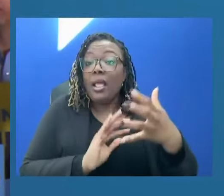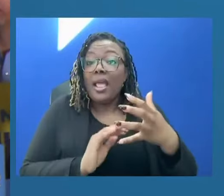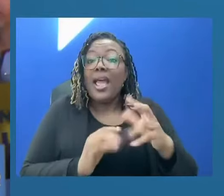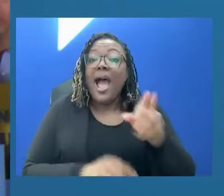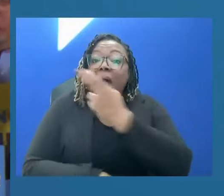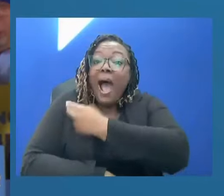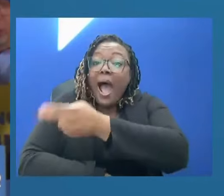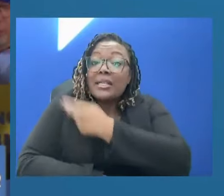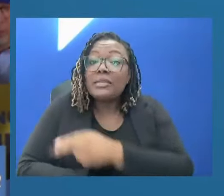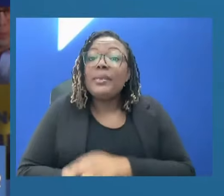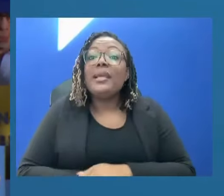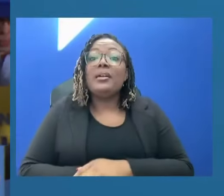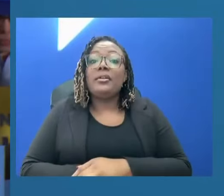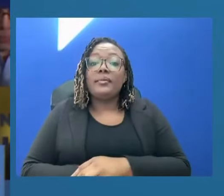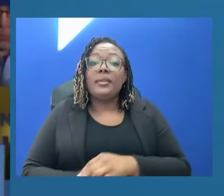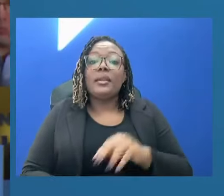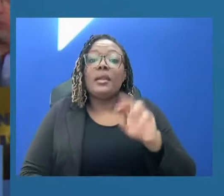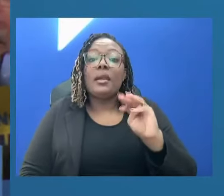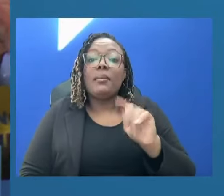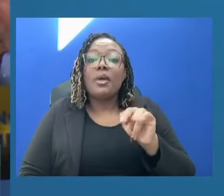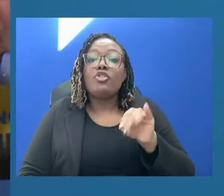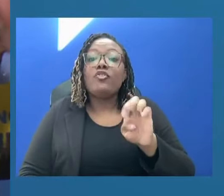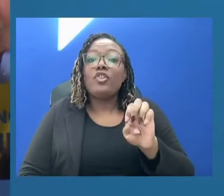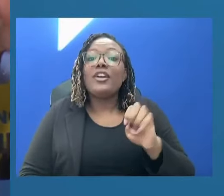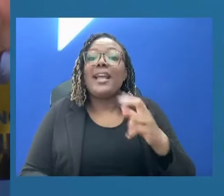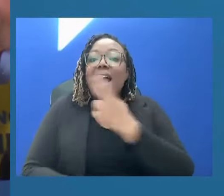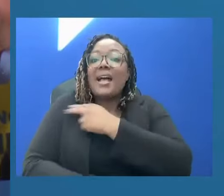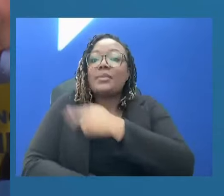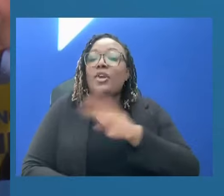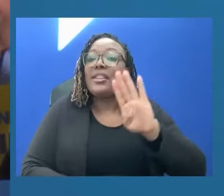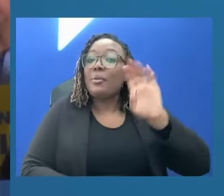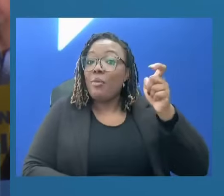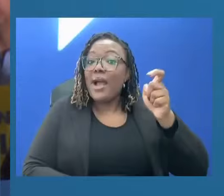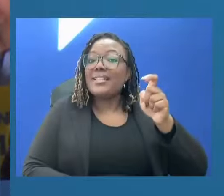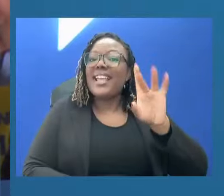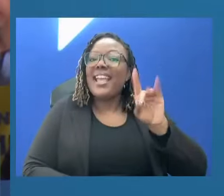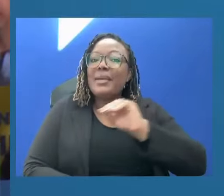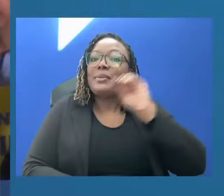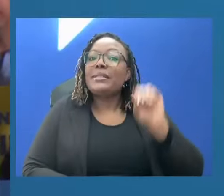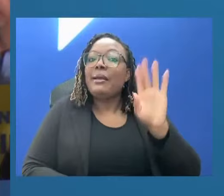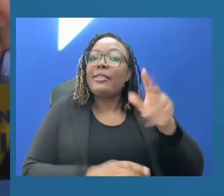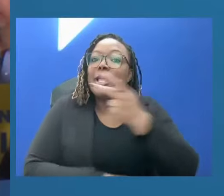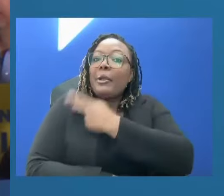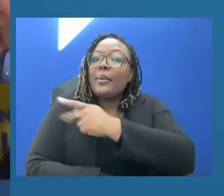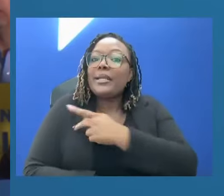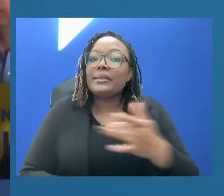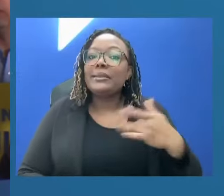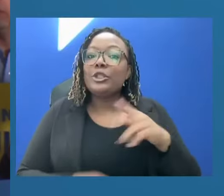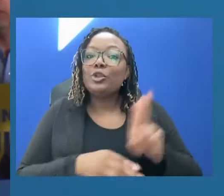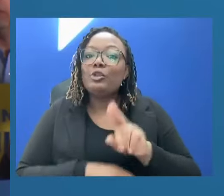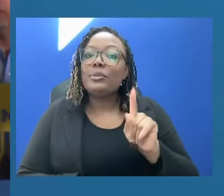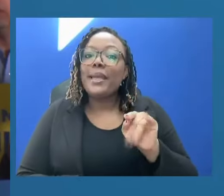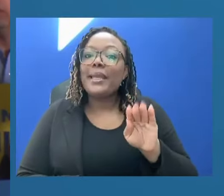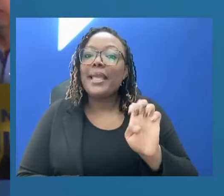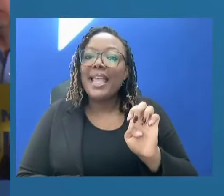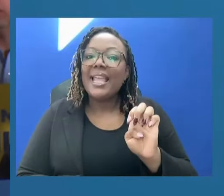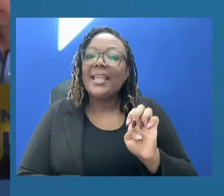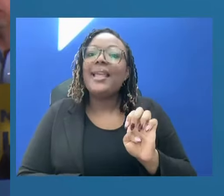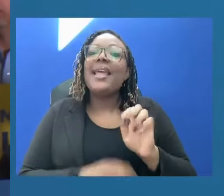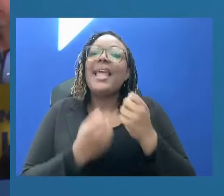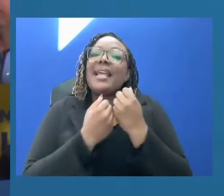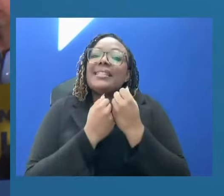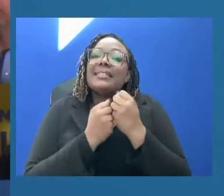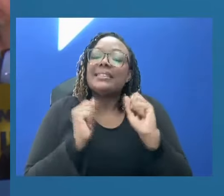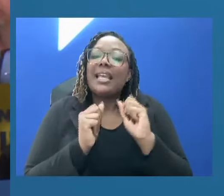Hospitals, Montefiore Hospital in the Bronx, 80% of their patients are Medicaid patients. It's a safety net